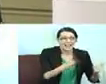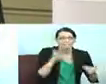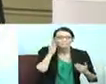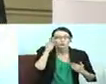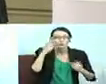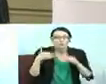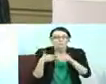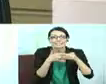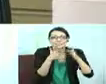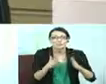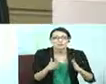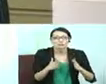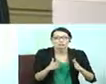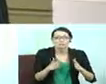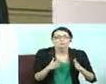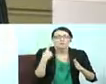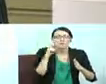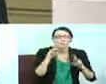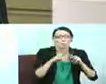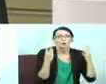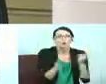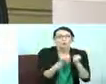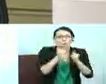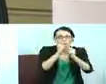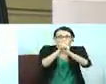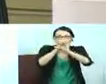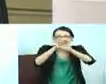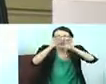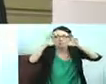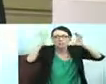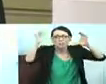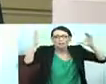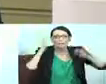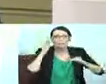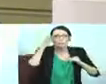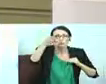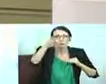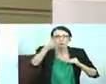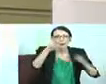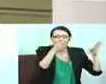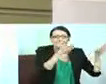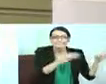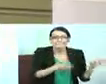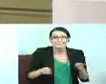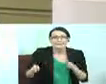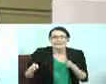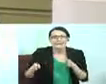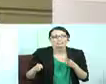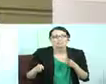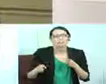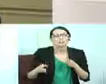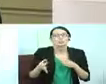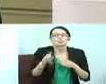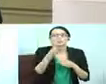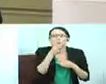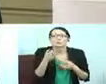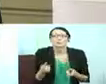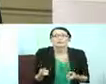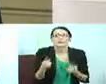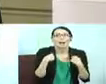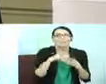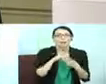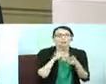workshop to envision our future and plan for the upcoming transitions that we have